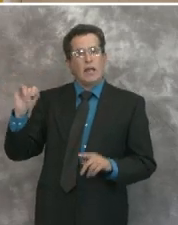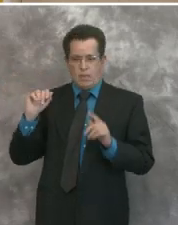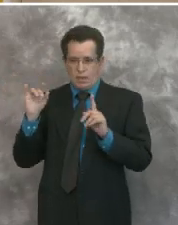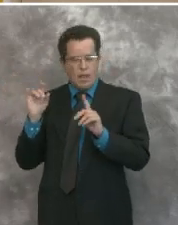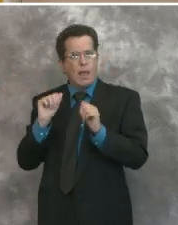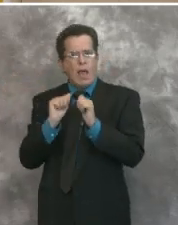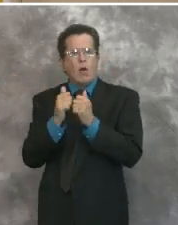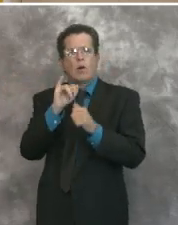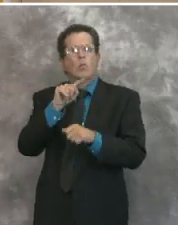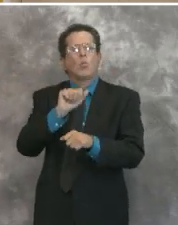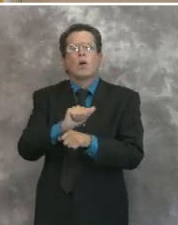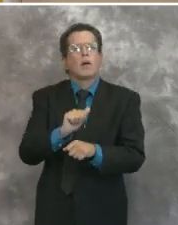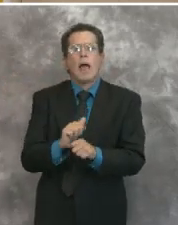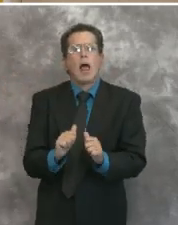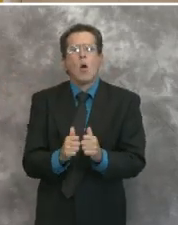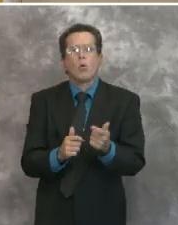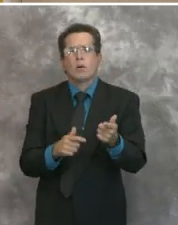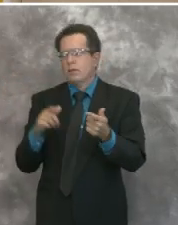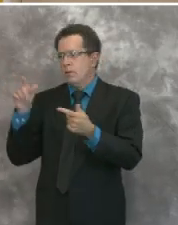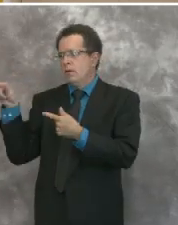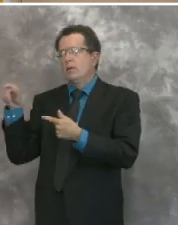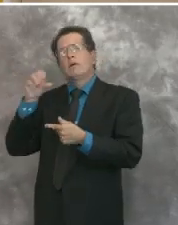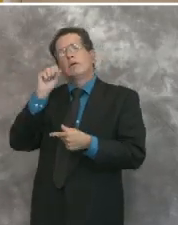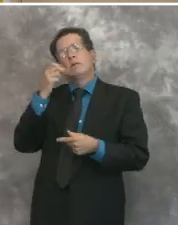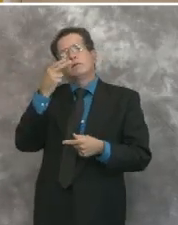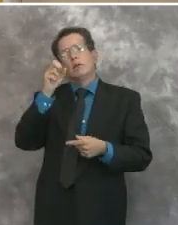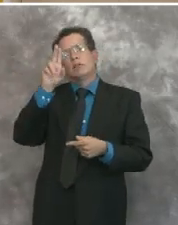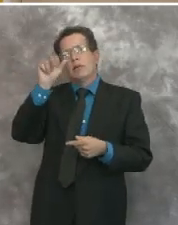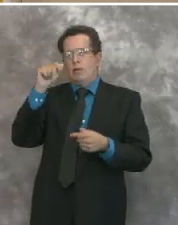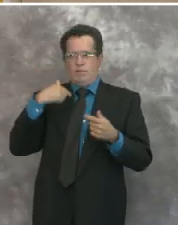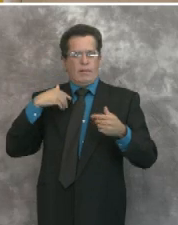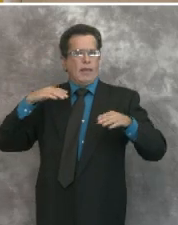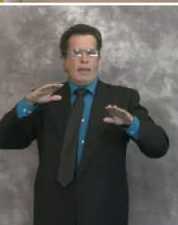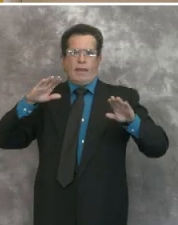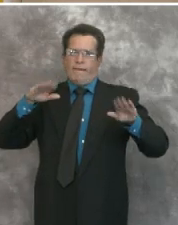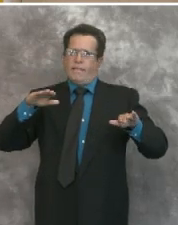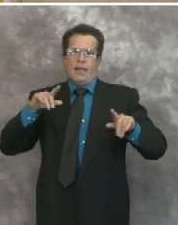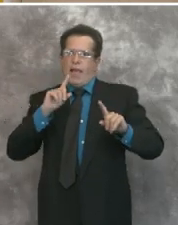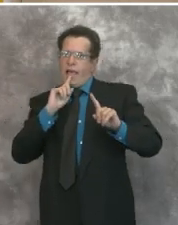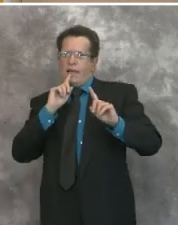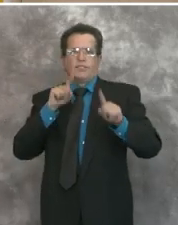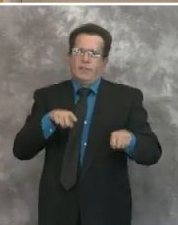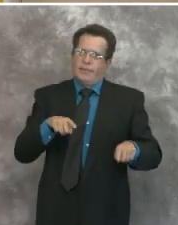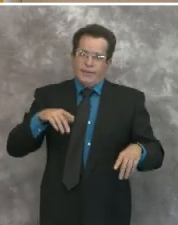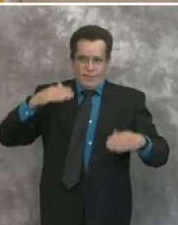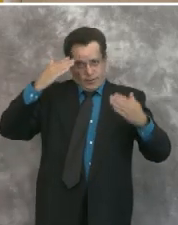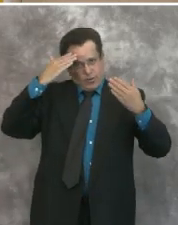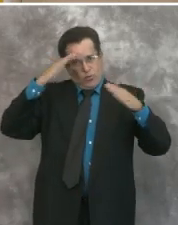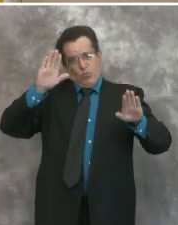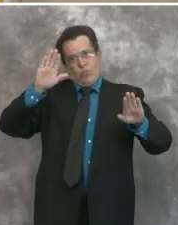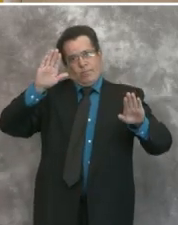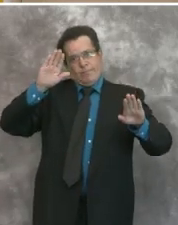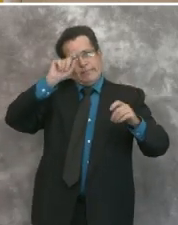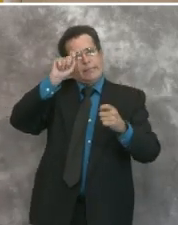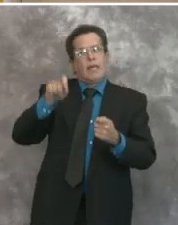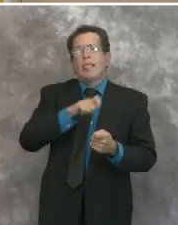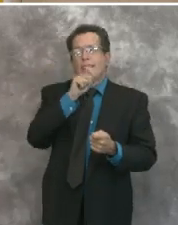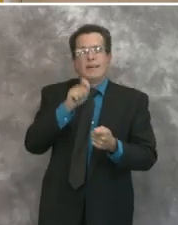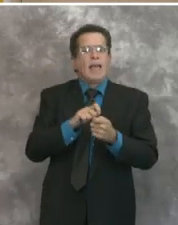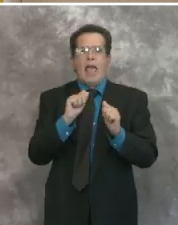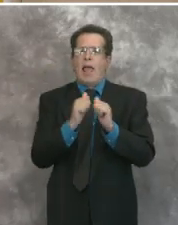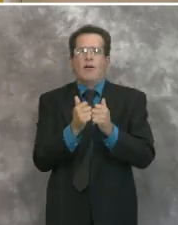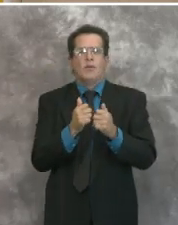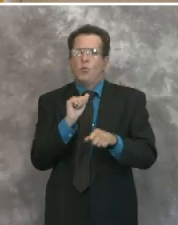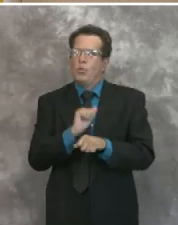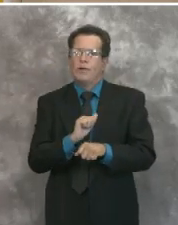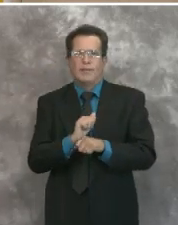work? Sasha, we haven't identified the exact tool, so I can't tell you exactly how it will work at